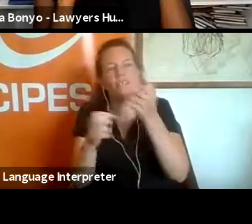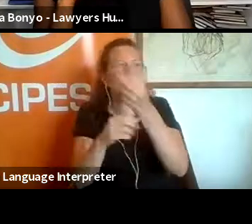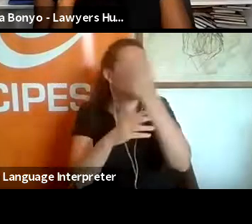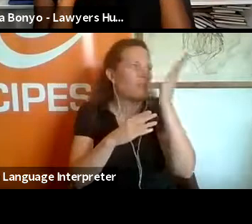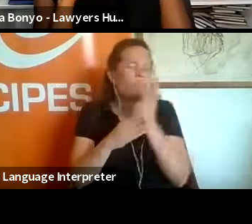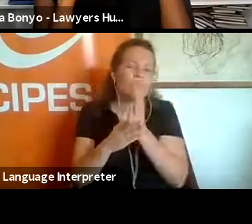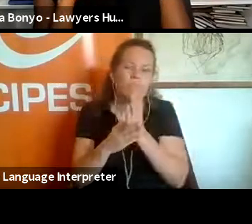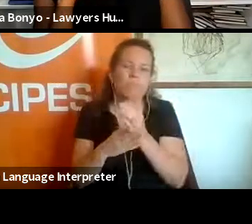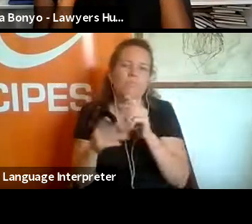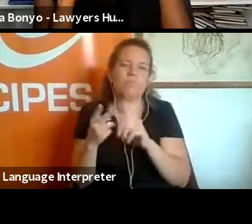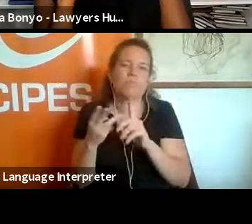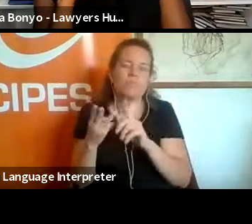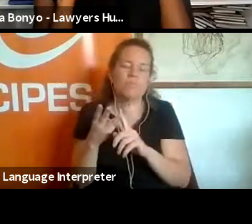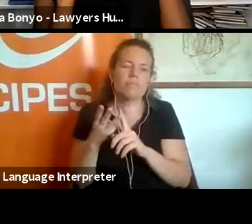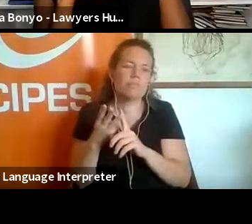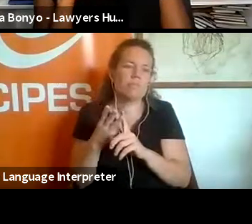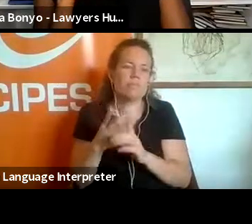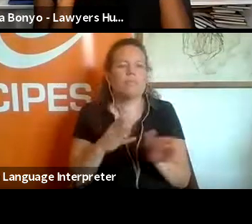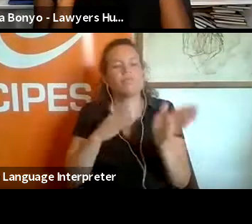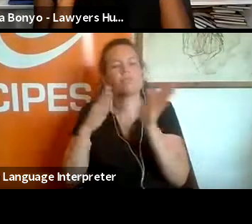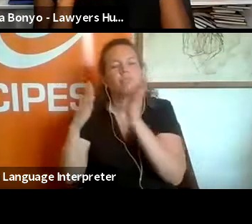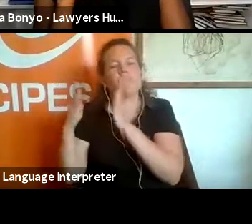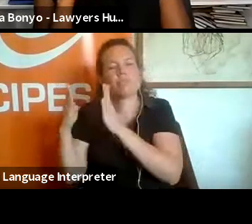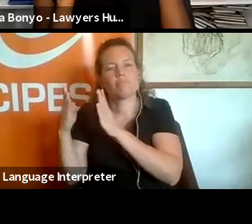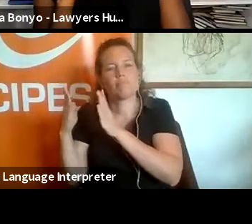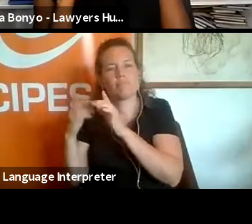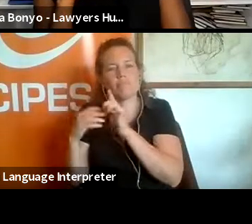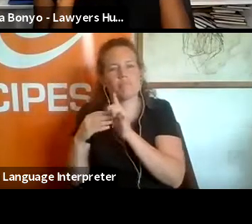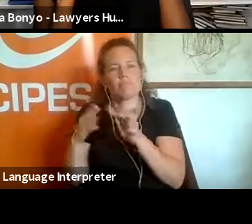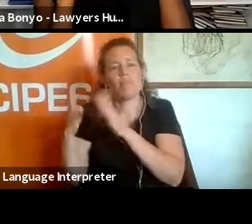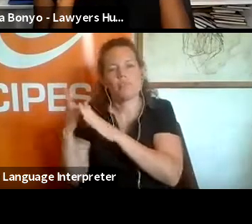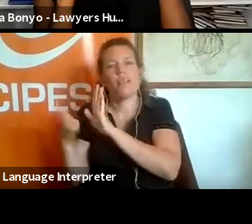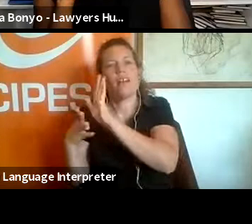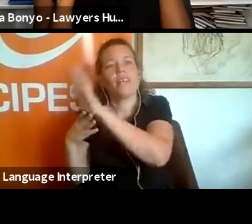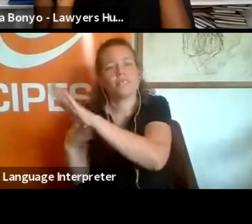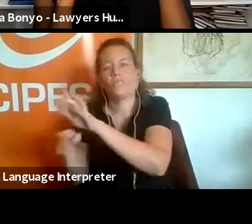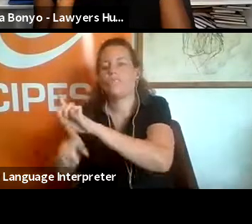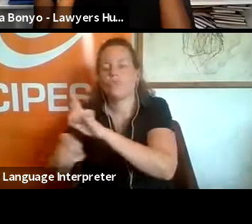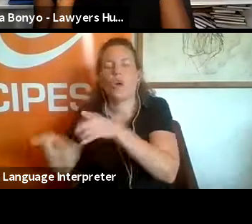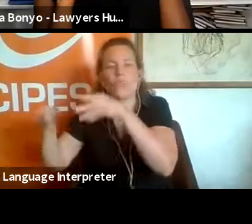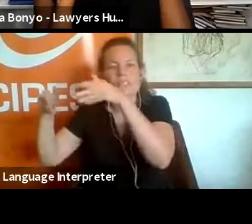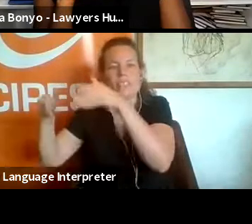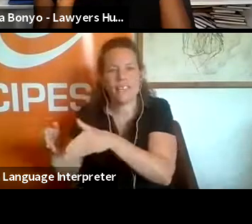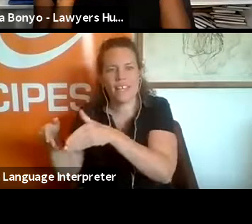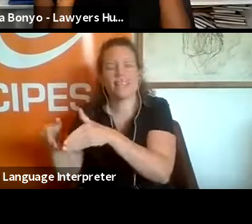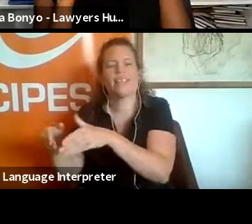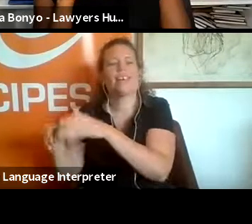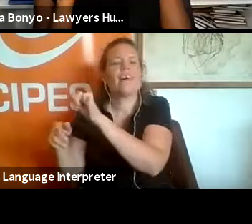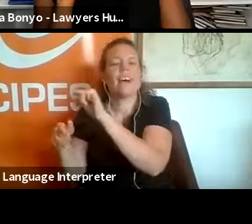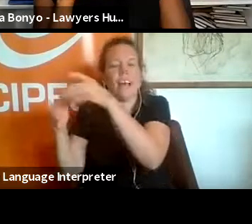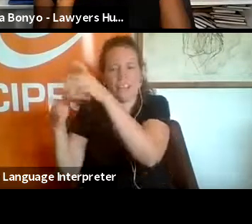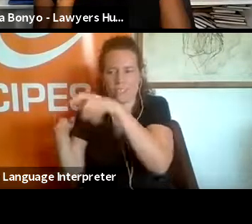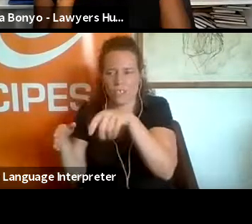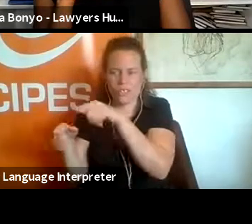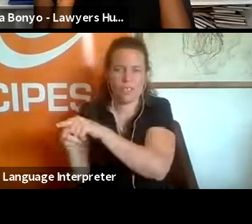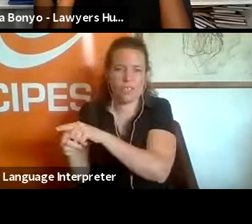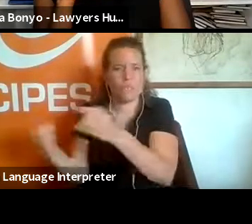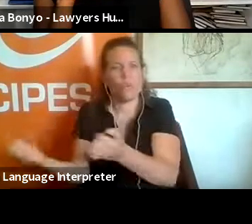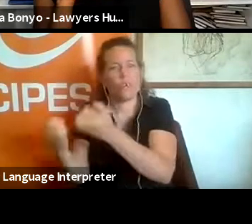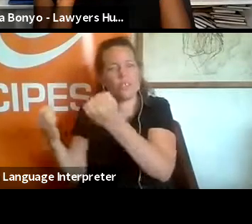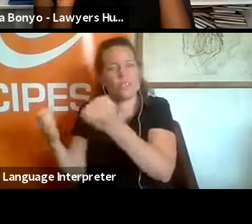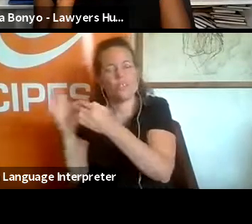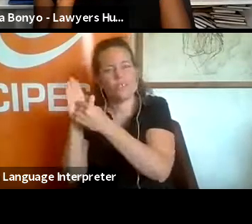lead the charge. And with respect to external non-state actors, those ones include organizations like Article